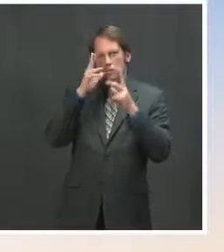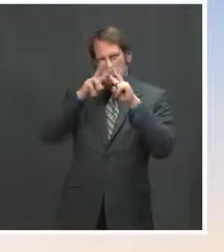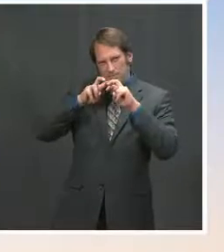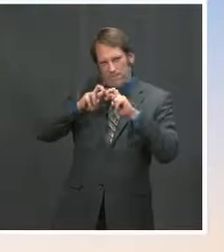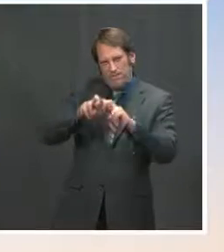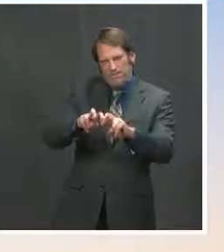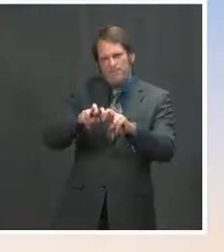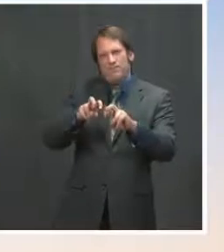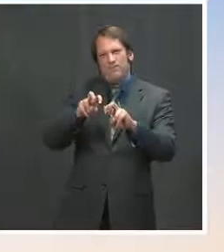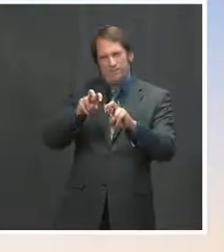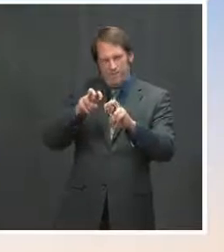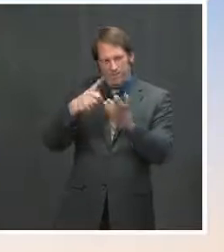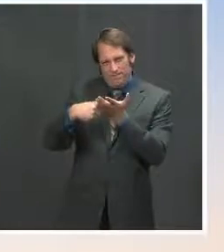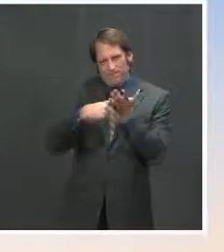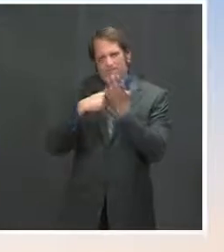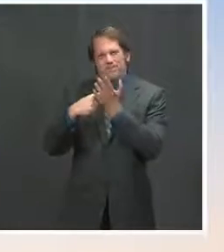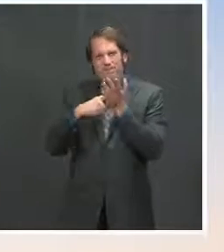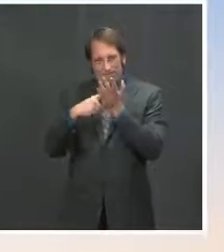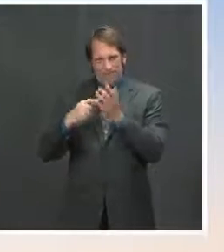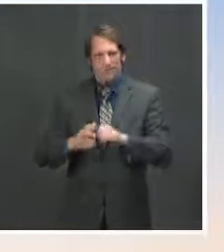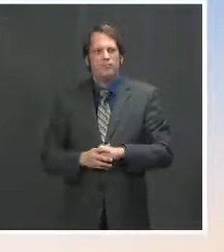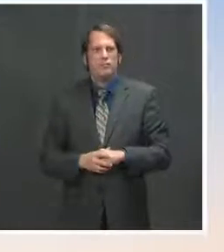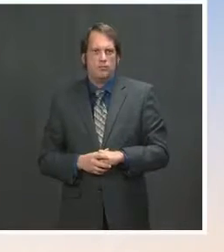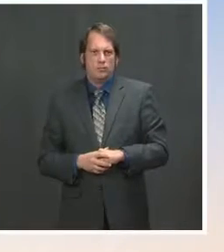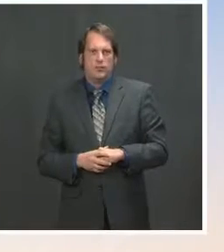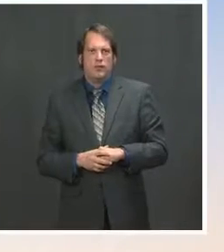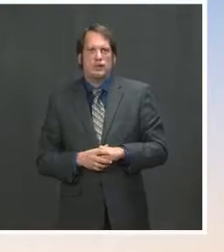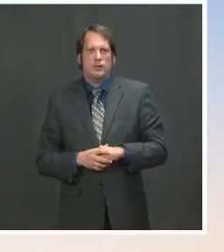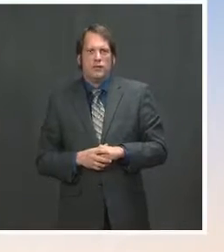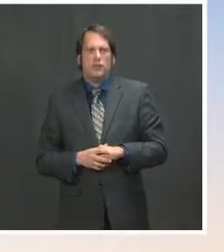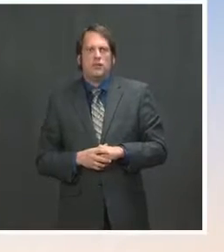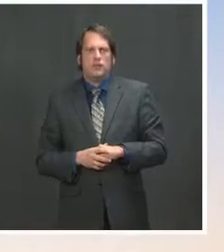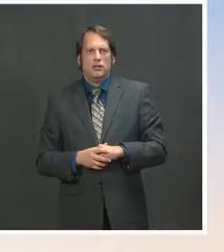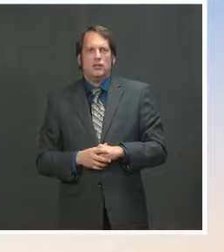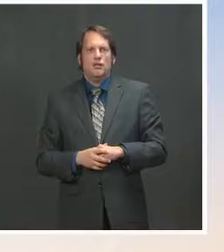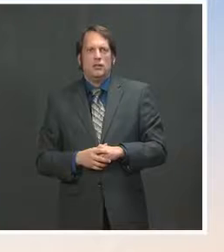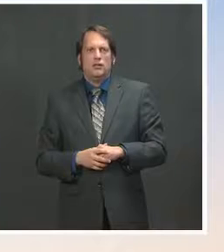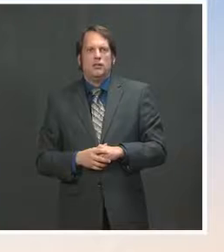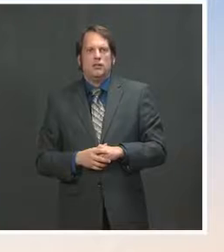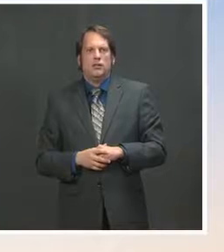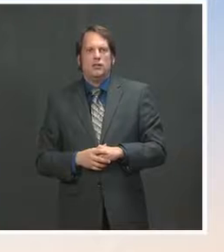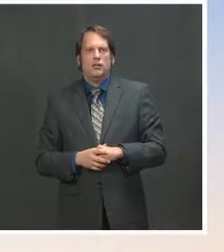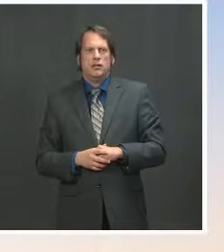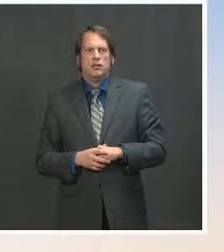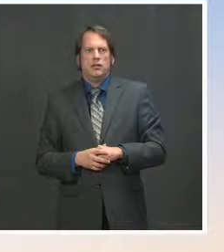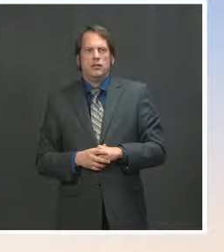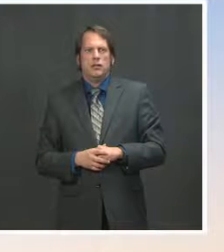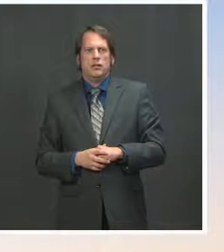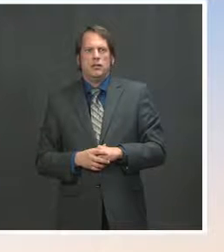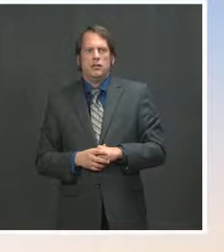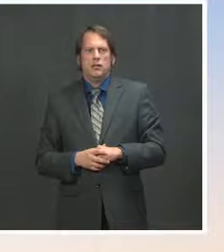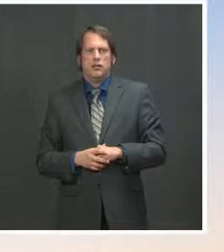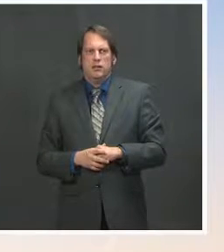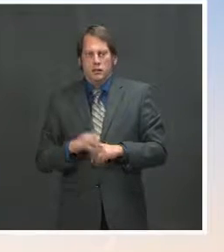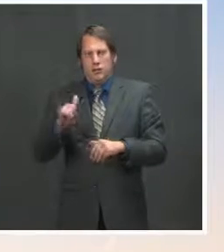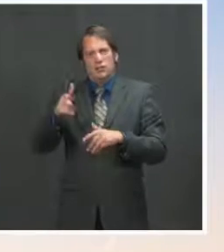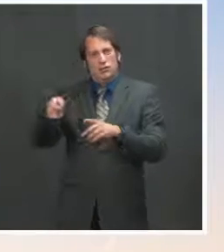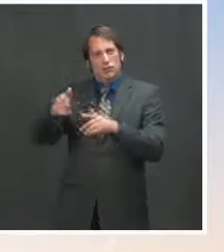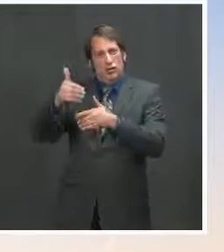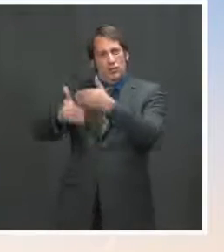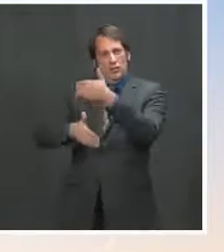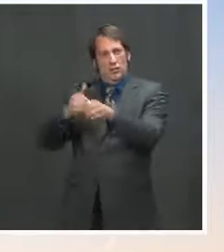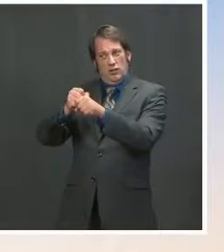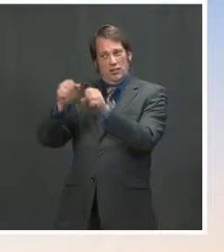given the fact that the processing, the asylum processing has been hollowed out from the State Department, and also